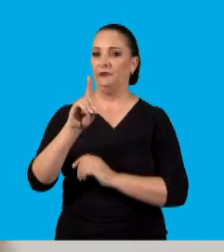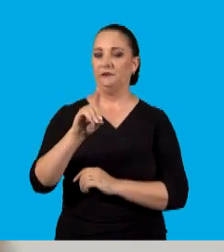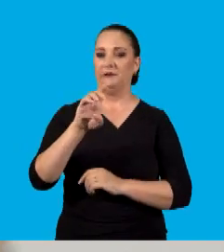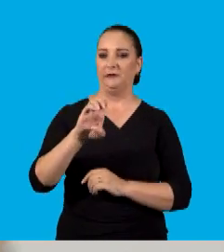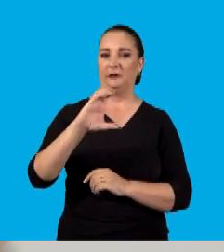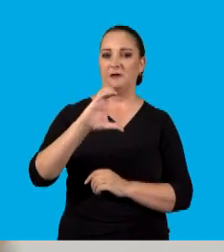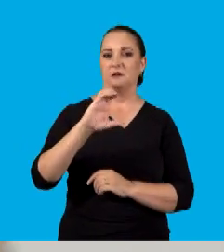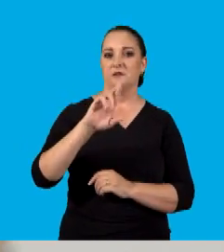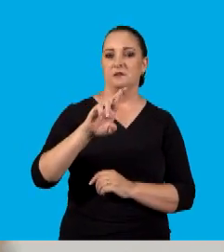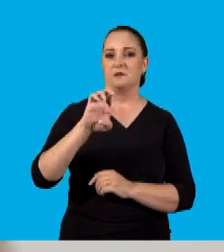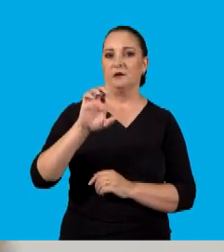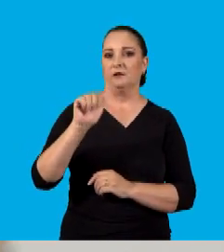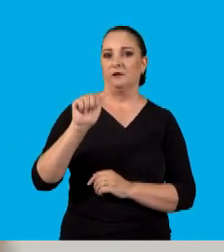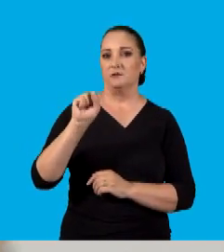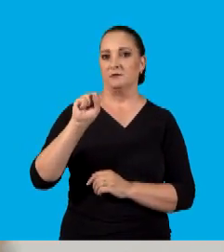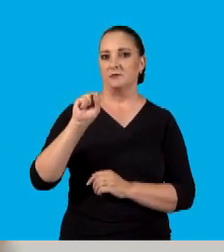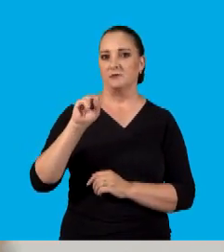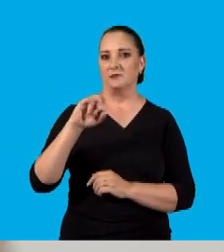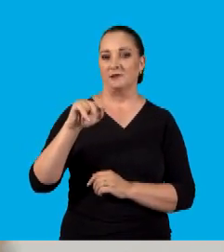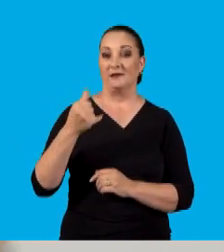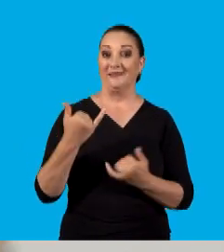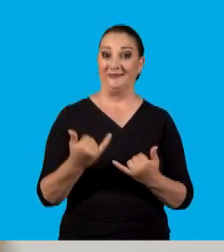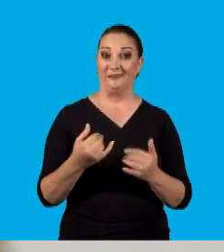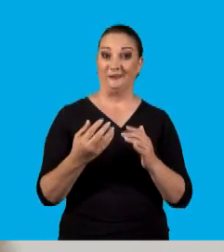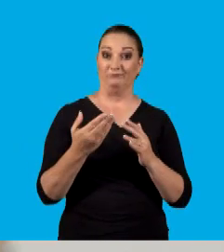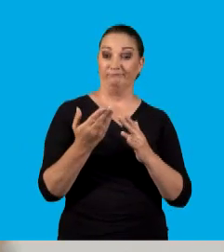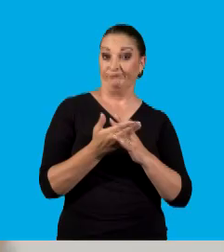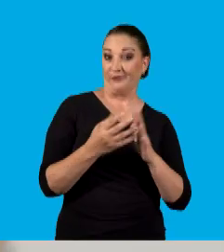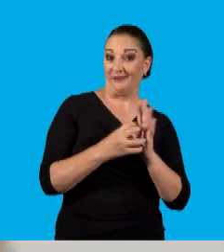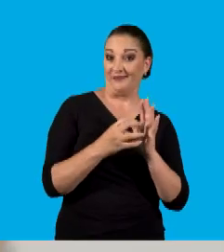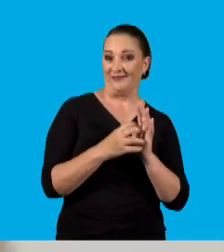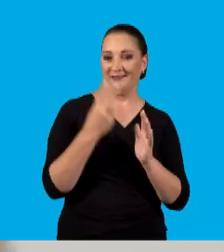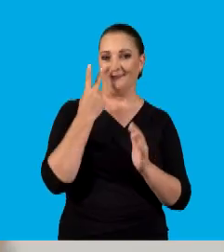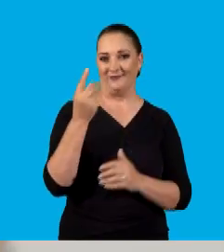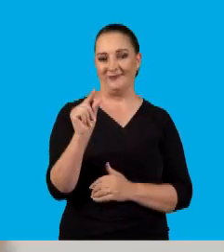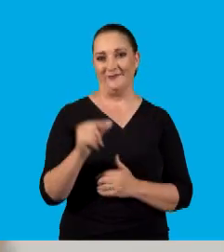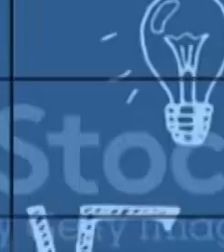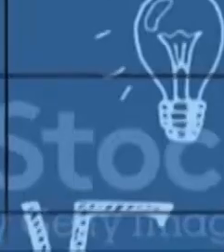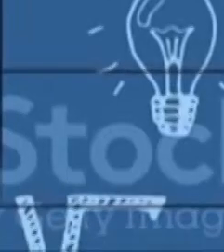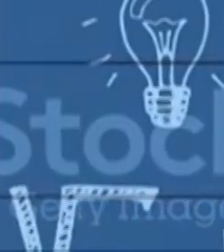decreasing. Let's quickly go to an ad break and then we'll see you just now.